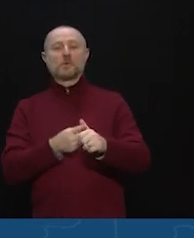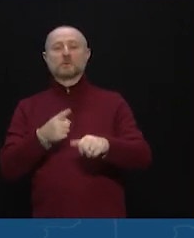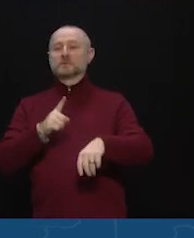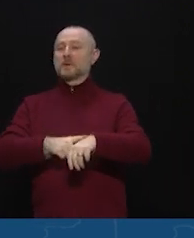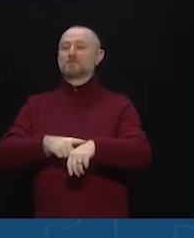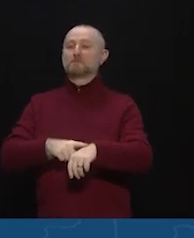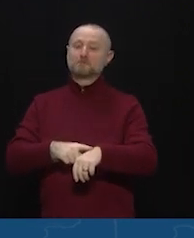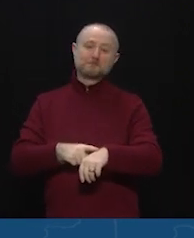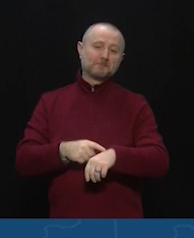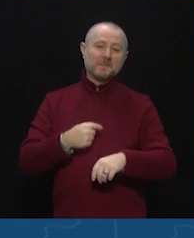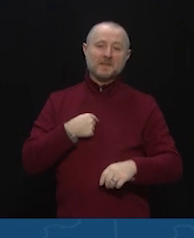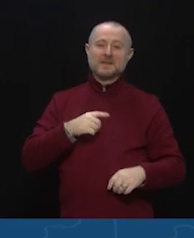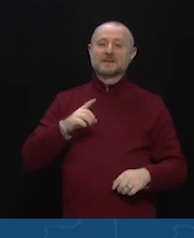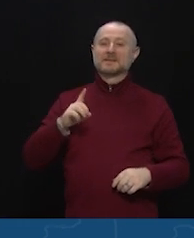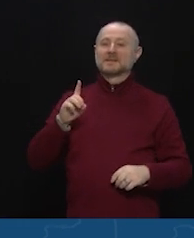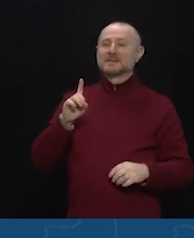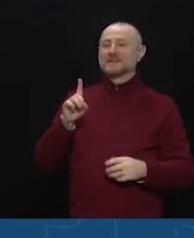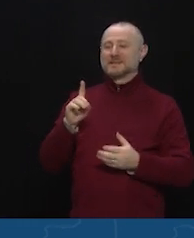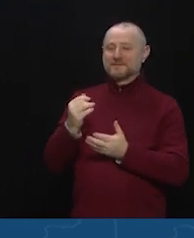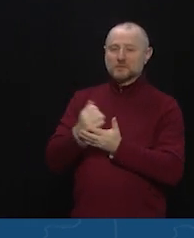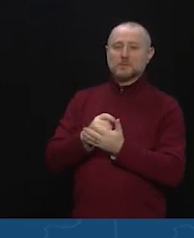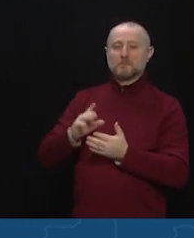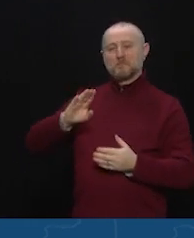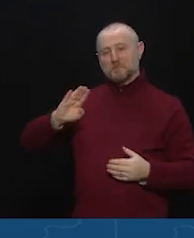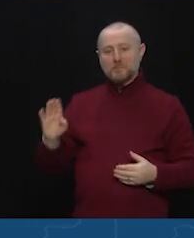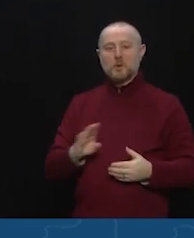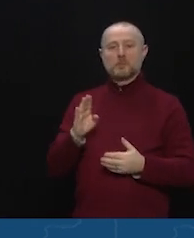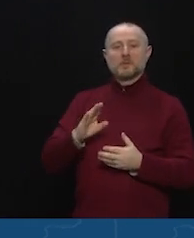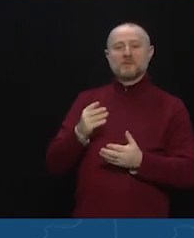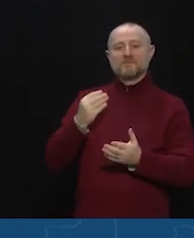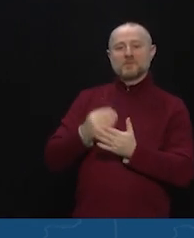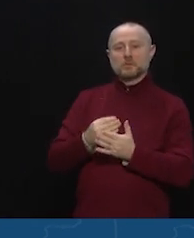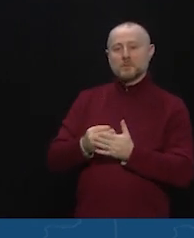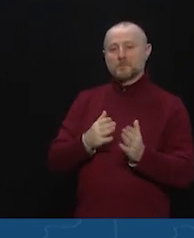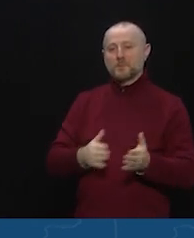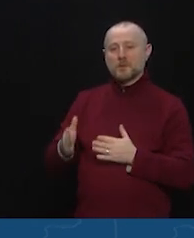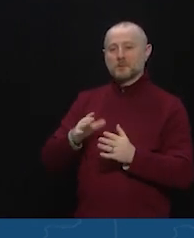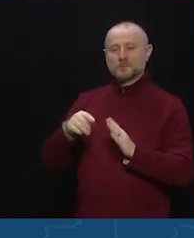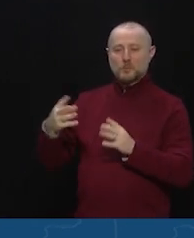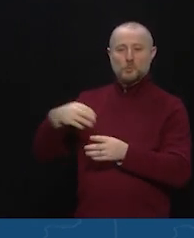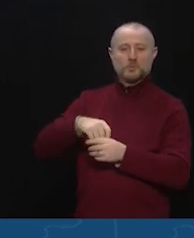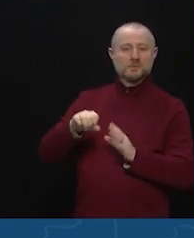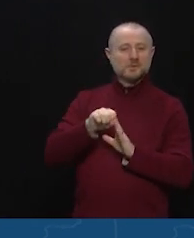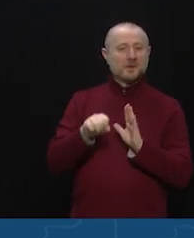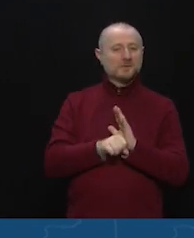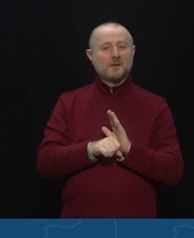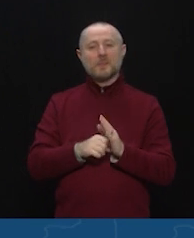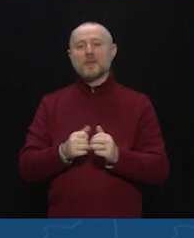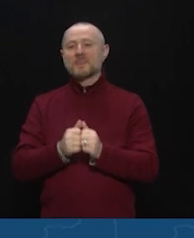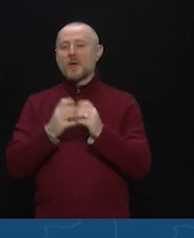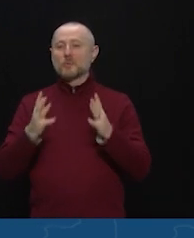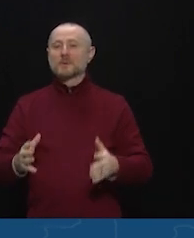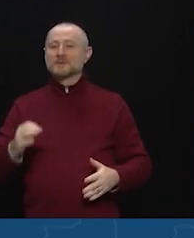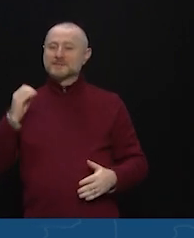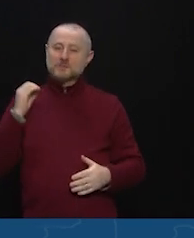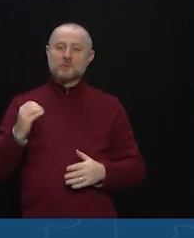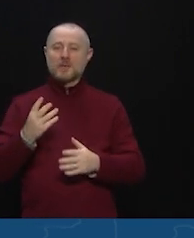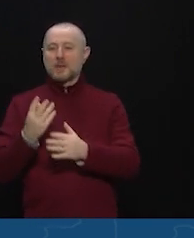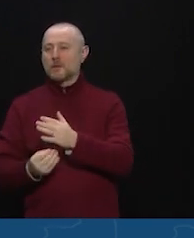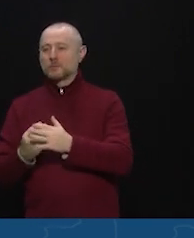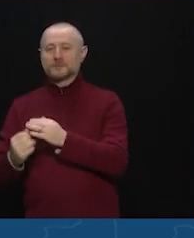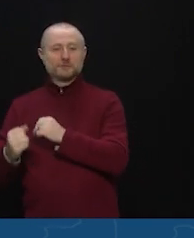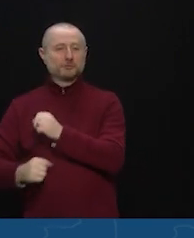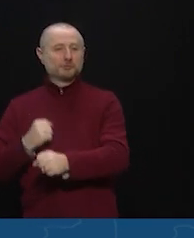the Division of Budget has published a financial plan in New York State with 0 out-year gaps. So there'll be no out-year gaps in the plan